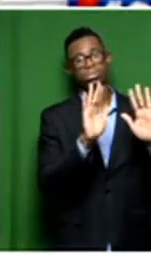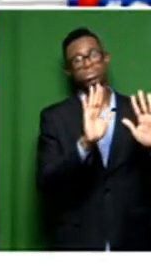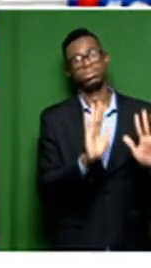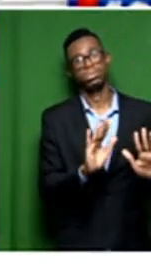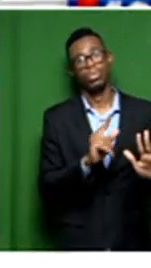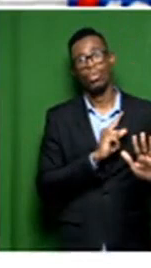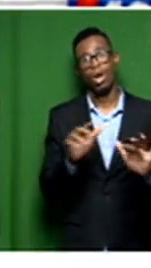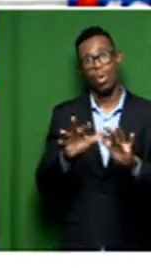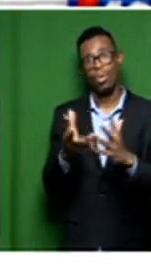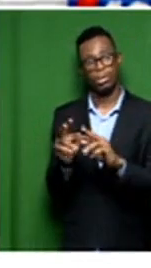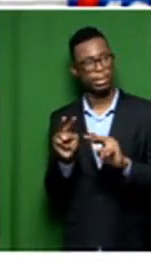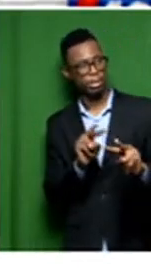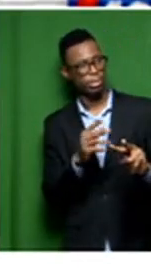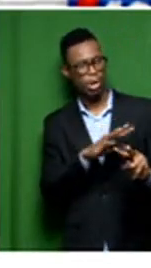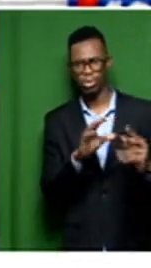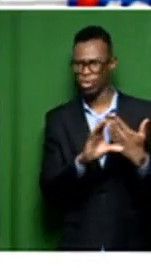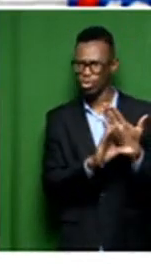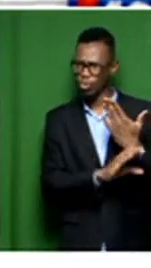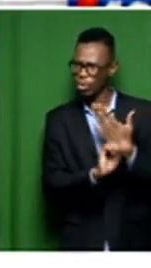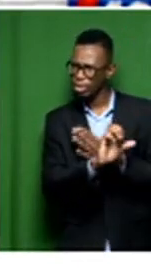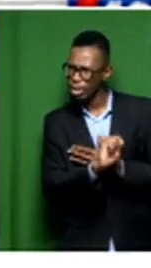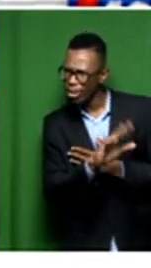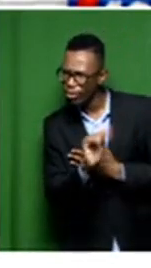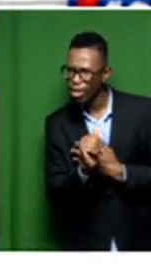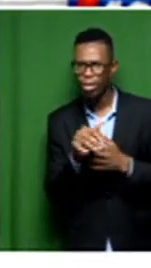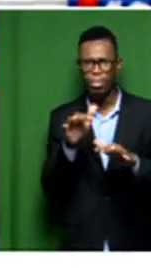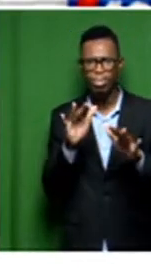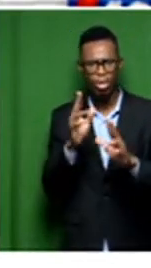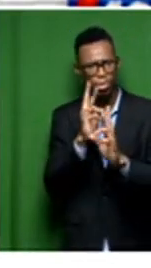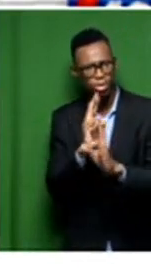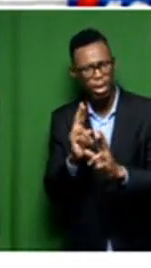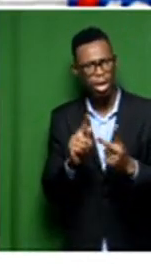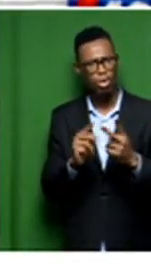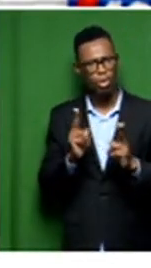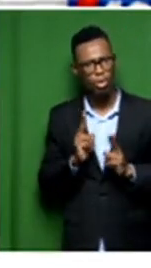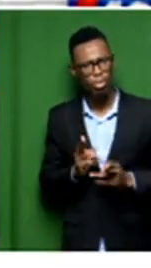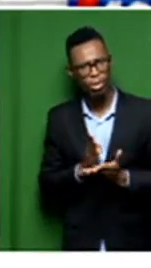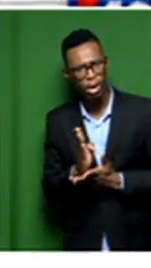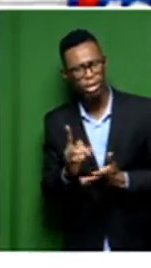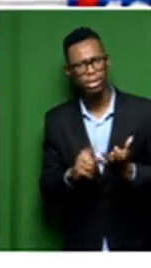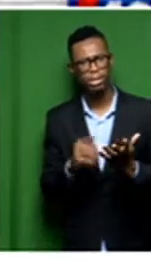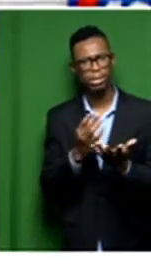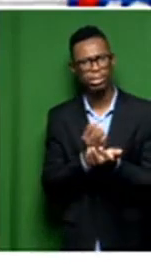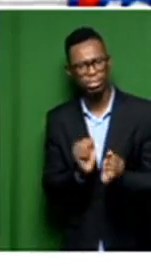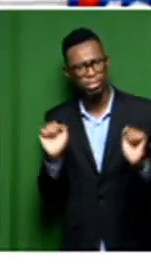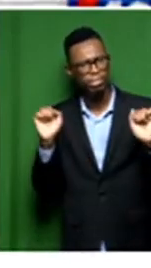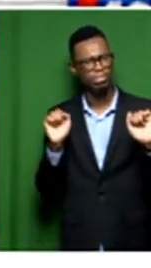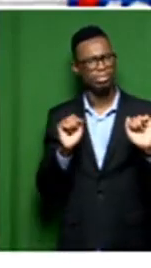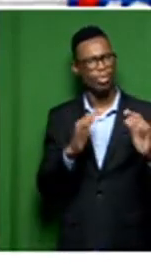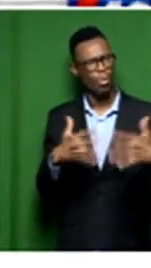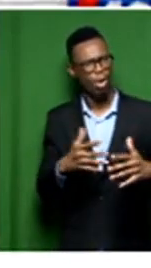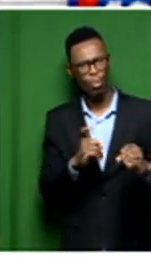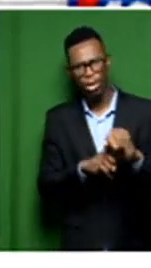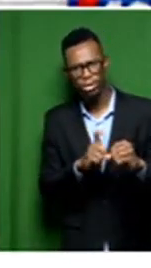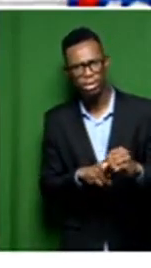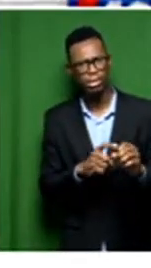in terms of its considerations of human rights and human dignity, freedom and equality. But at the same time, we